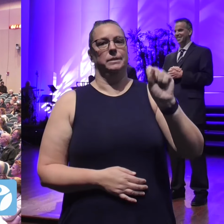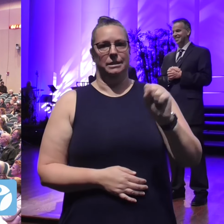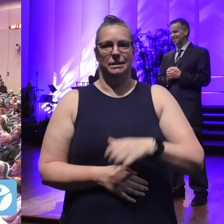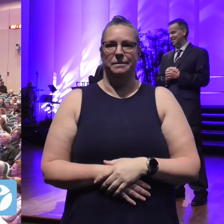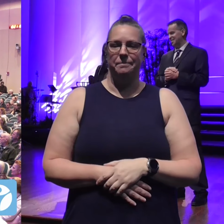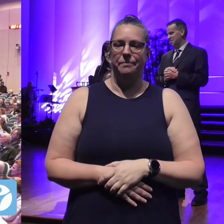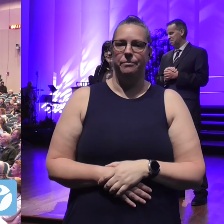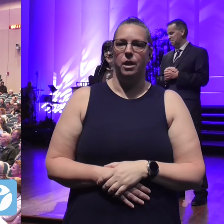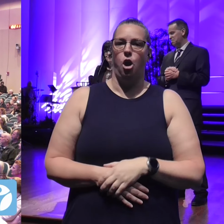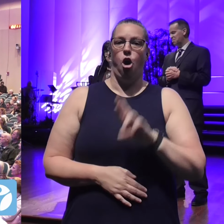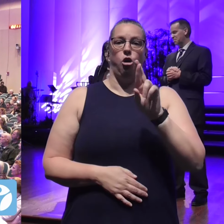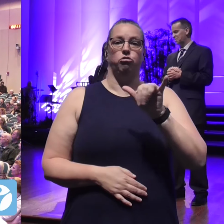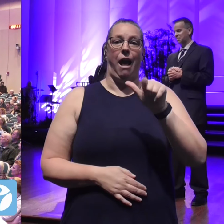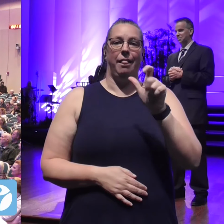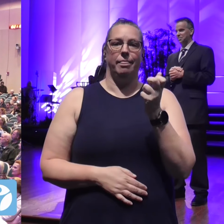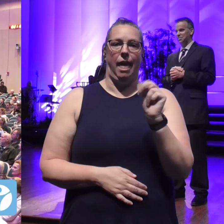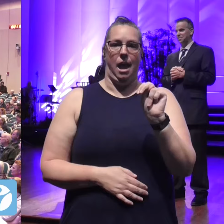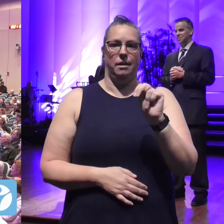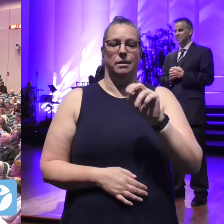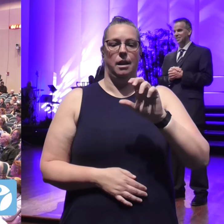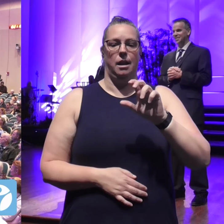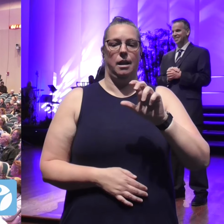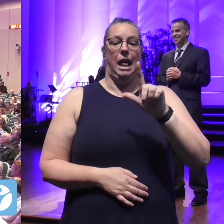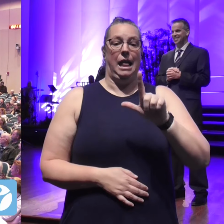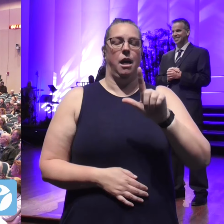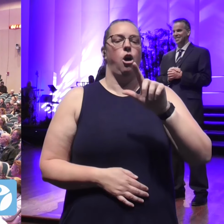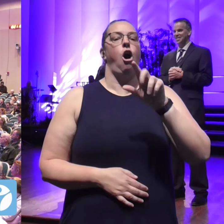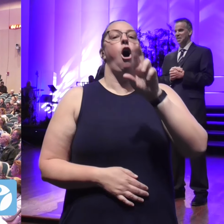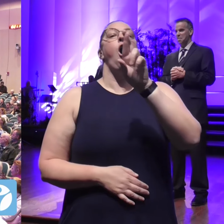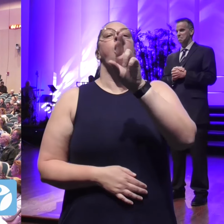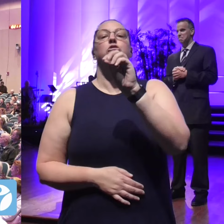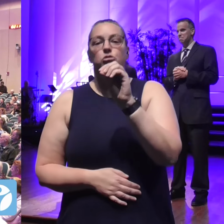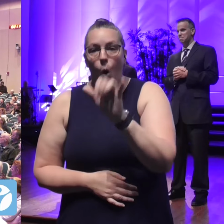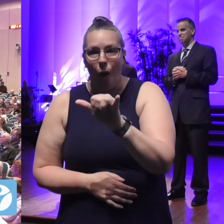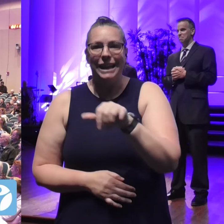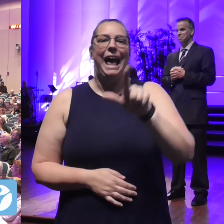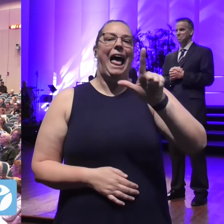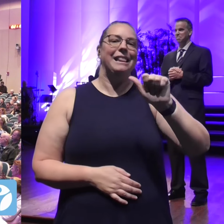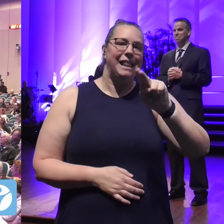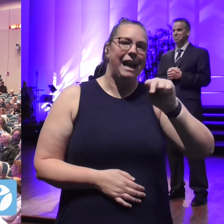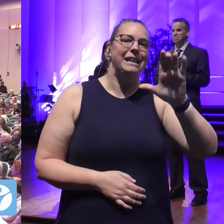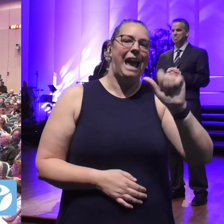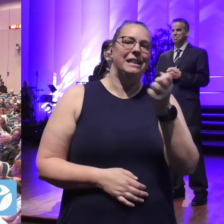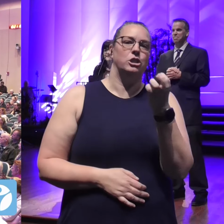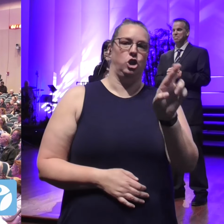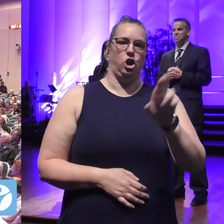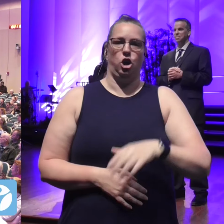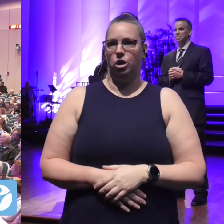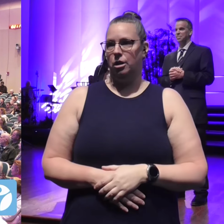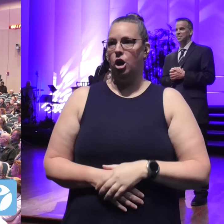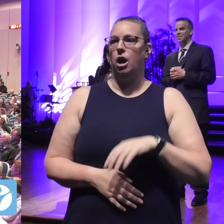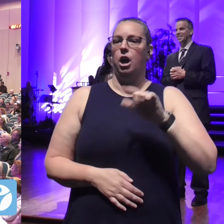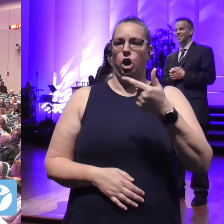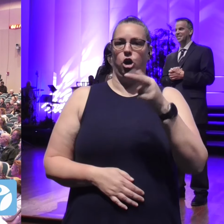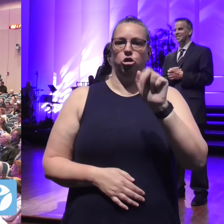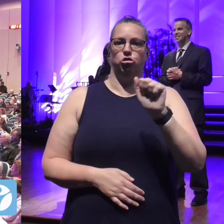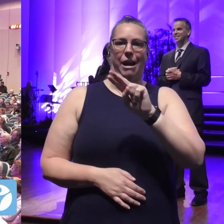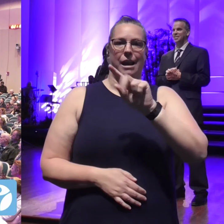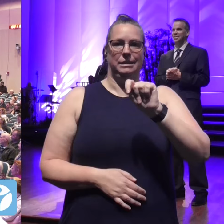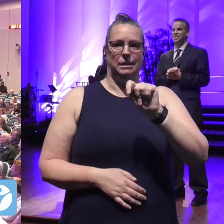Beautiful. Roy Lancaster. Thank you, Roy. Grant McGahee.